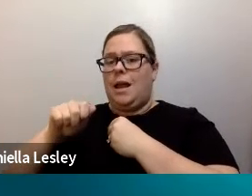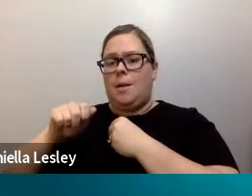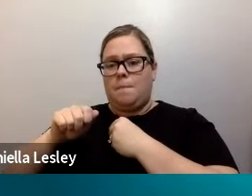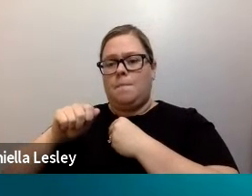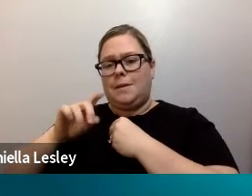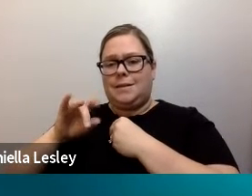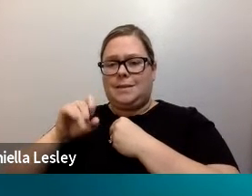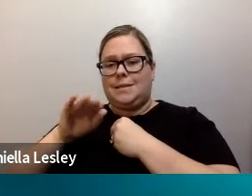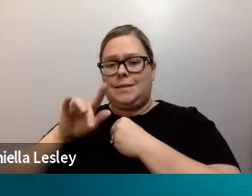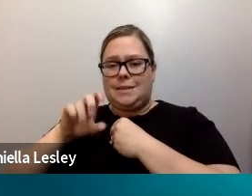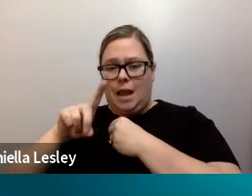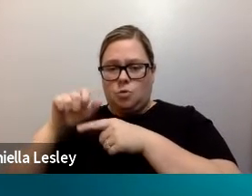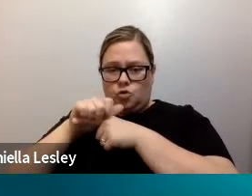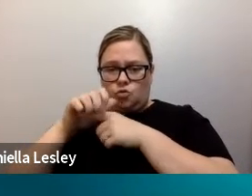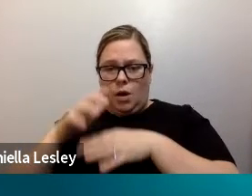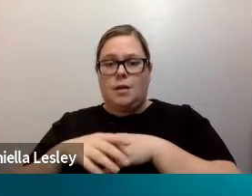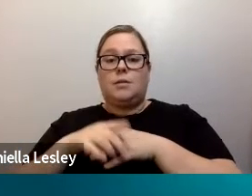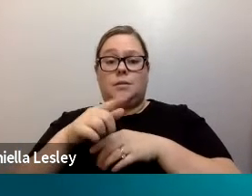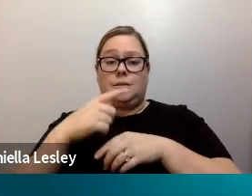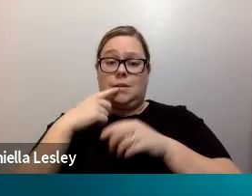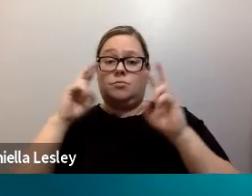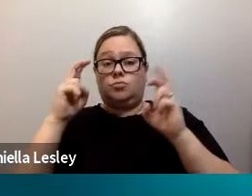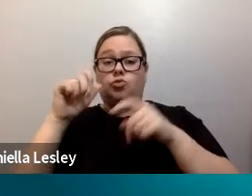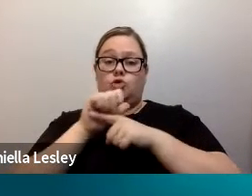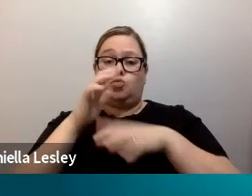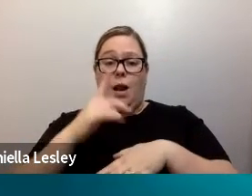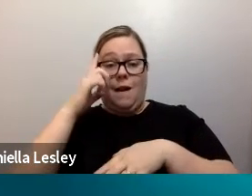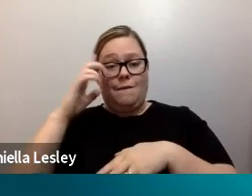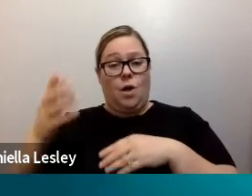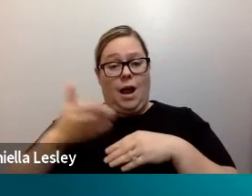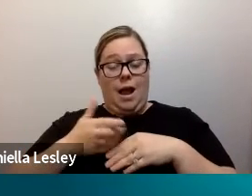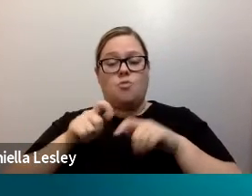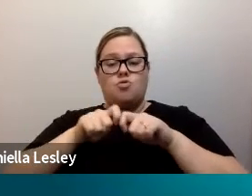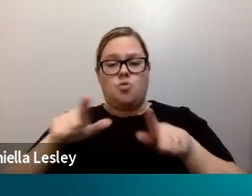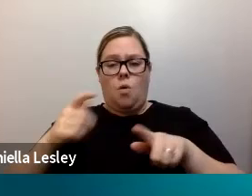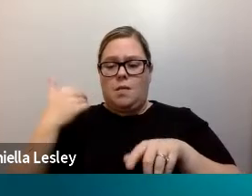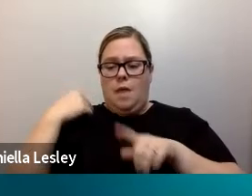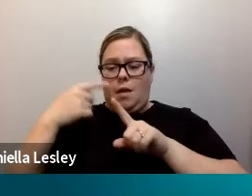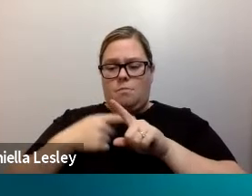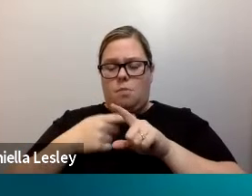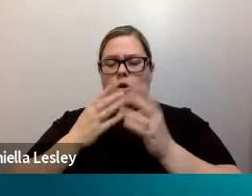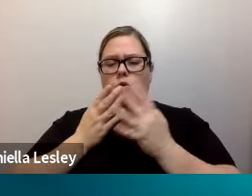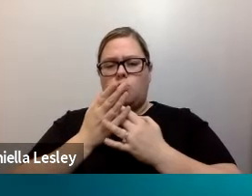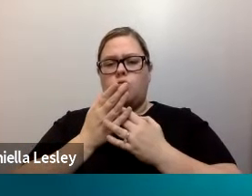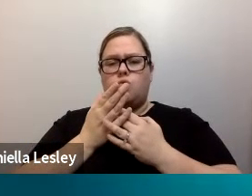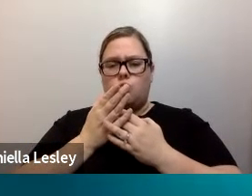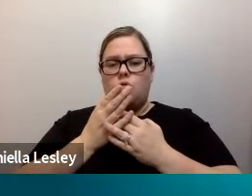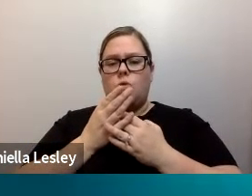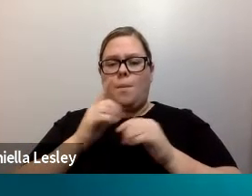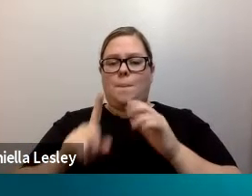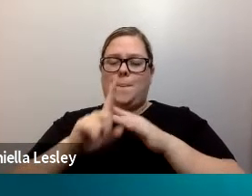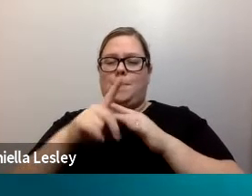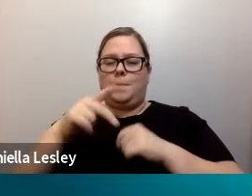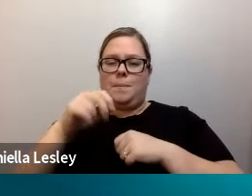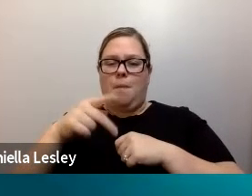is called Trainers for Hire, and it launched last month through an inclusive pop-up cycle event